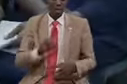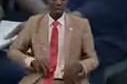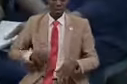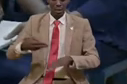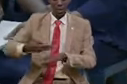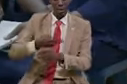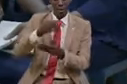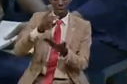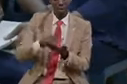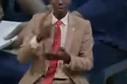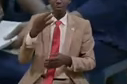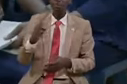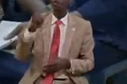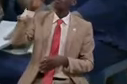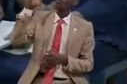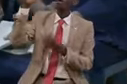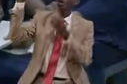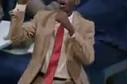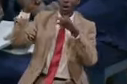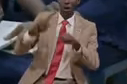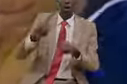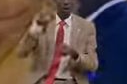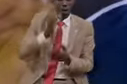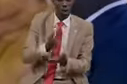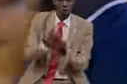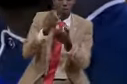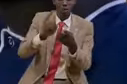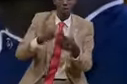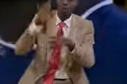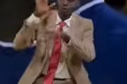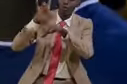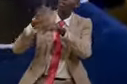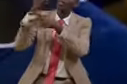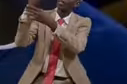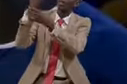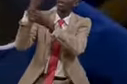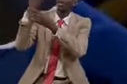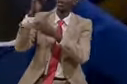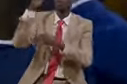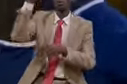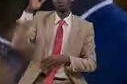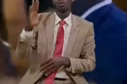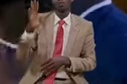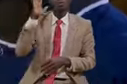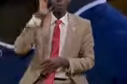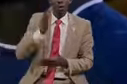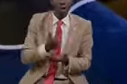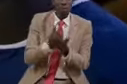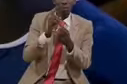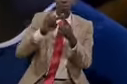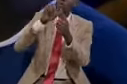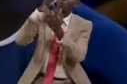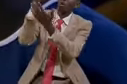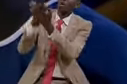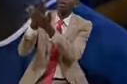will make you to touch the hand of God. He'll make you to reach heaven. He will reconcile you